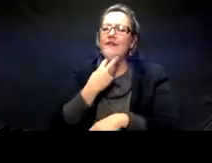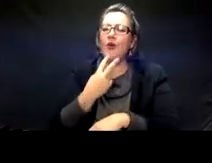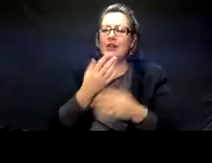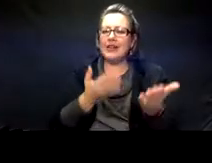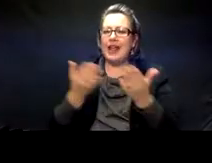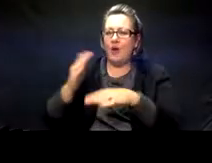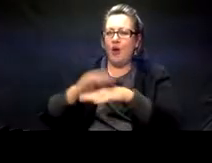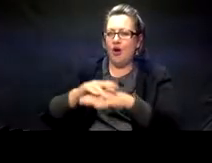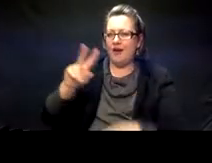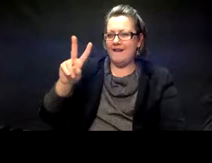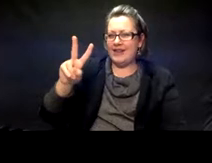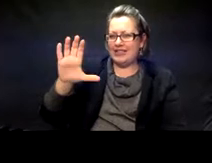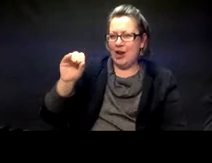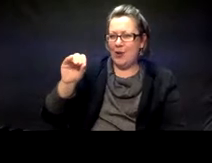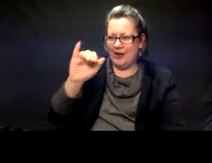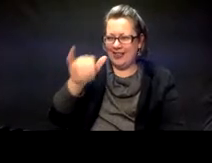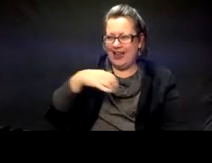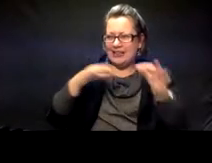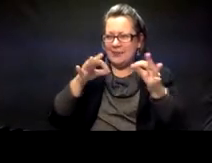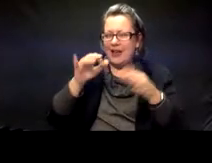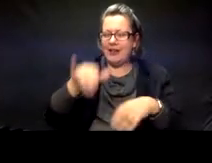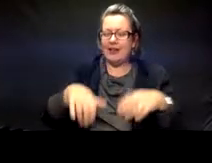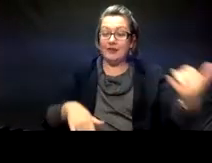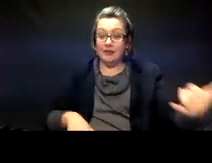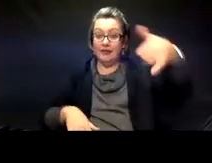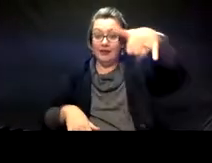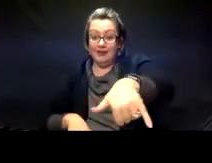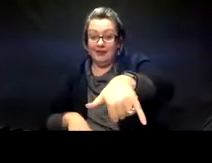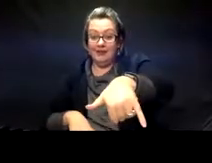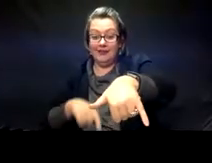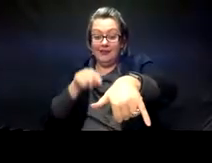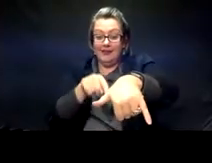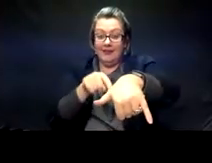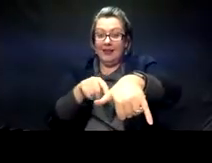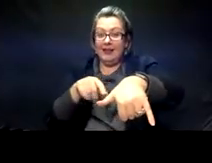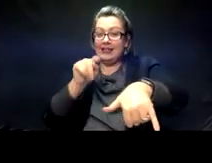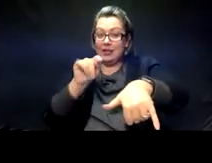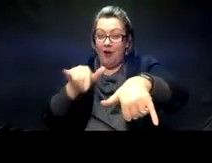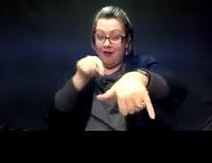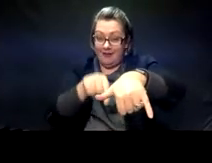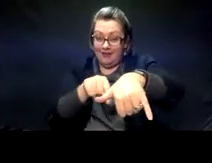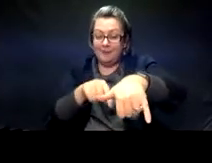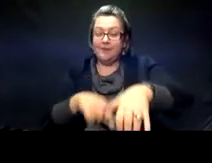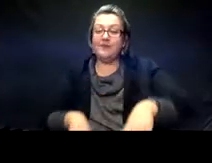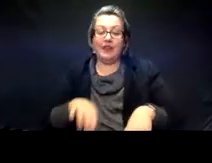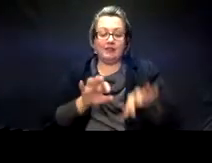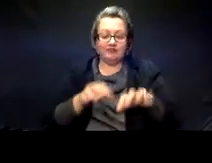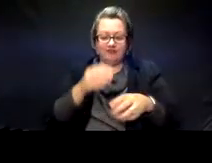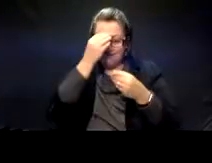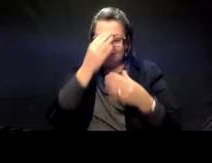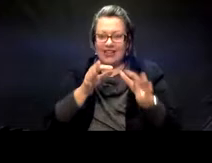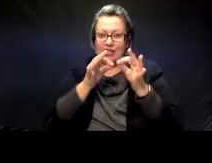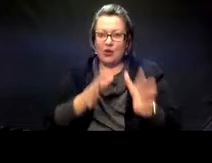And I already explained to you about how to use voice carryover, or VCO. That's when you have like